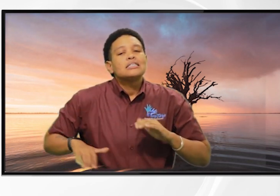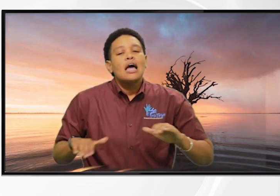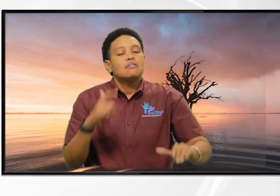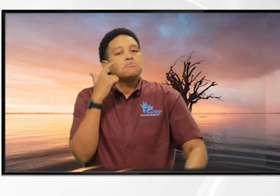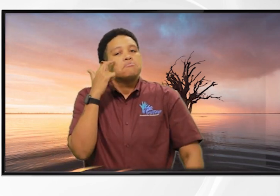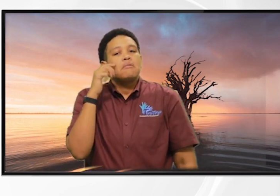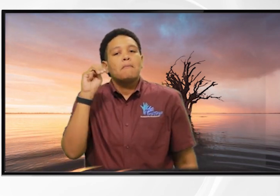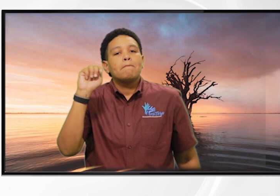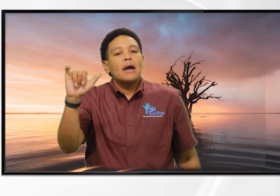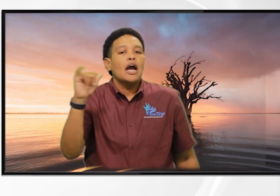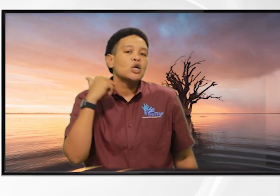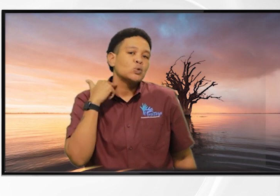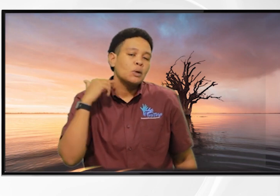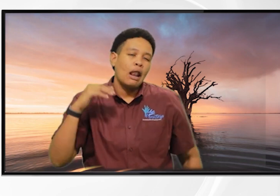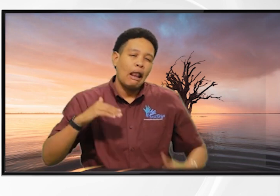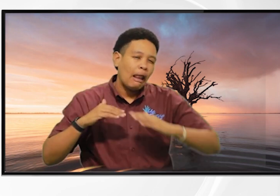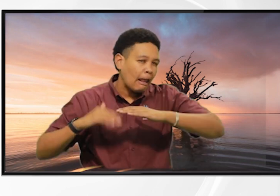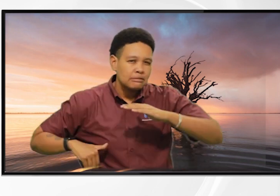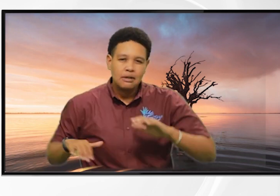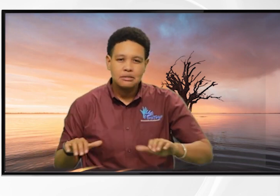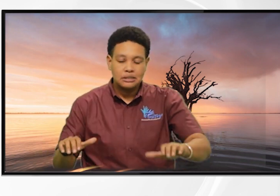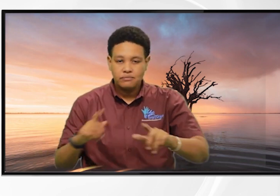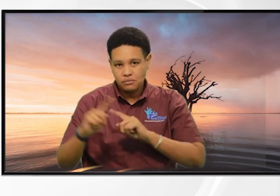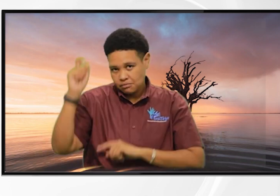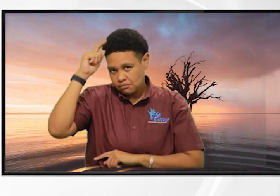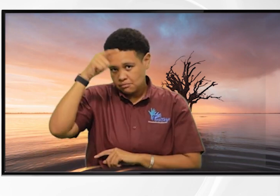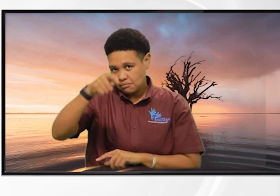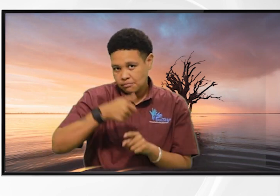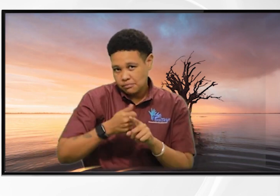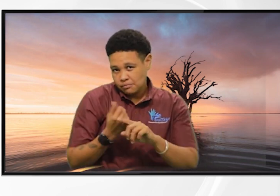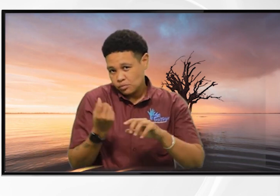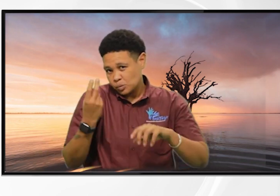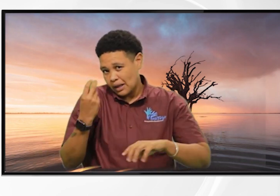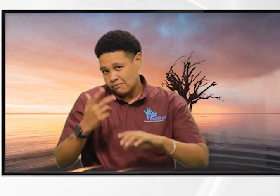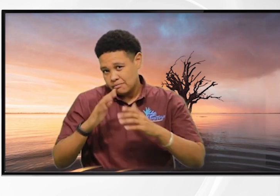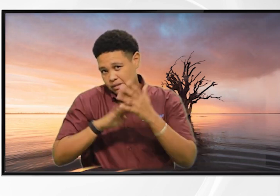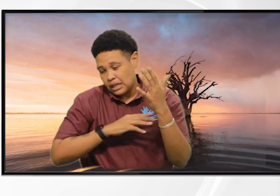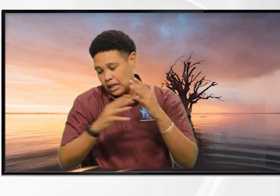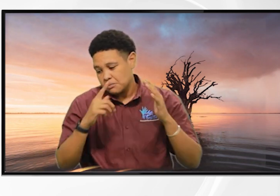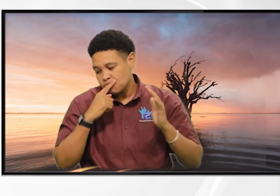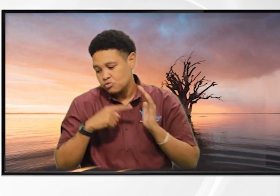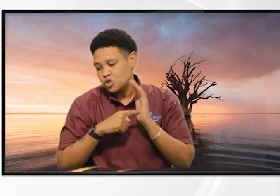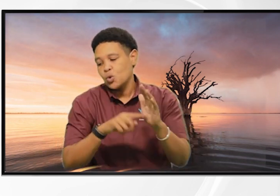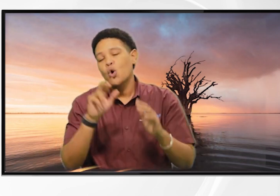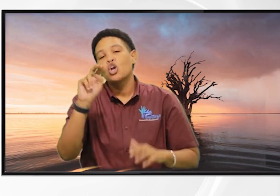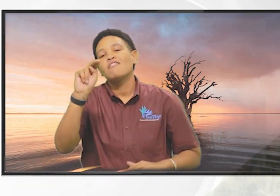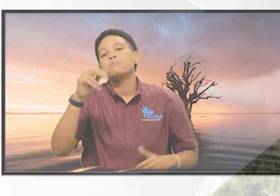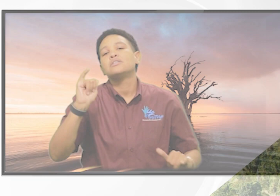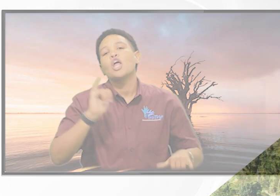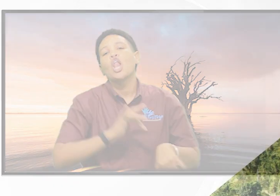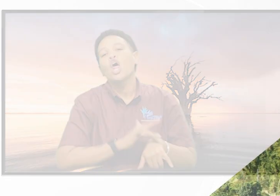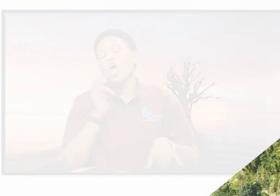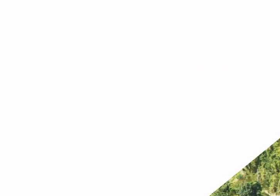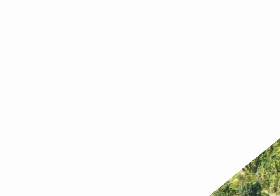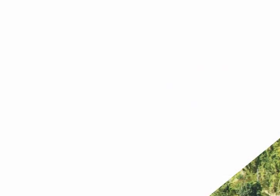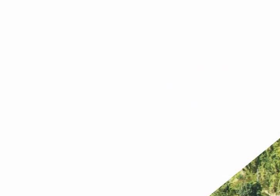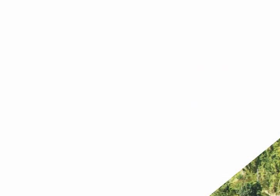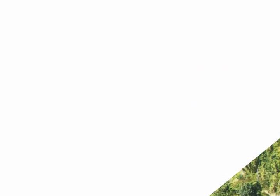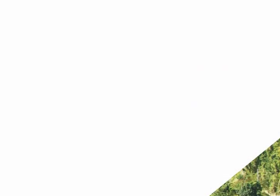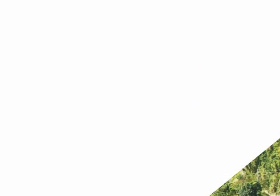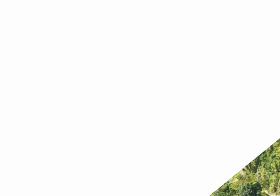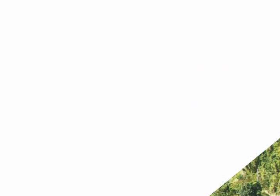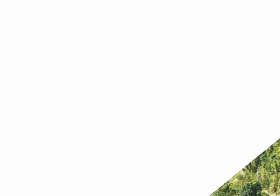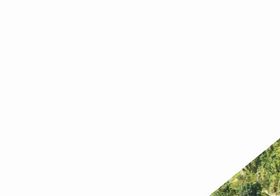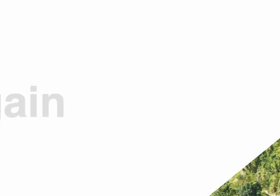June. Table 12, however, also shows that November is still too early to breathe a sigh